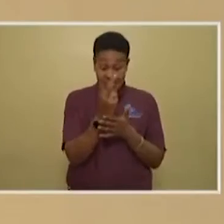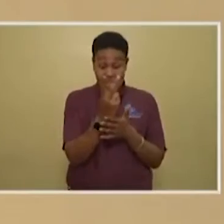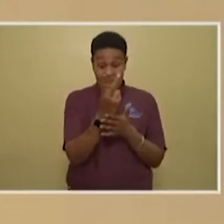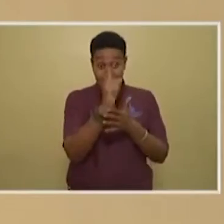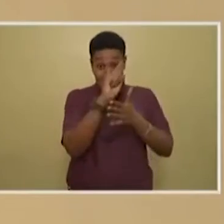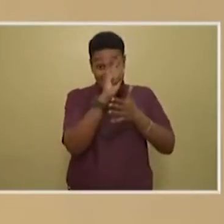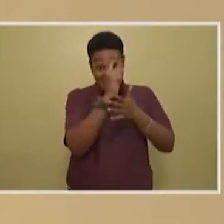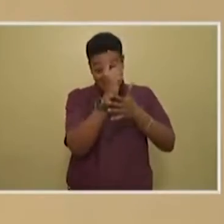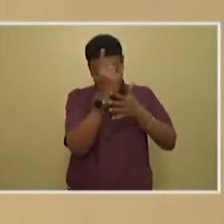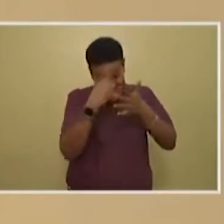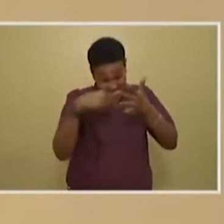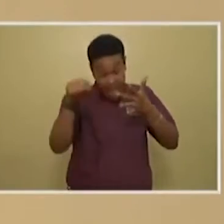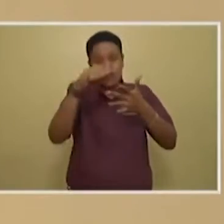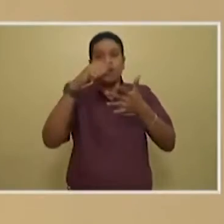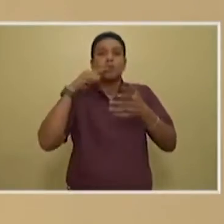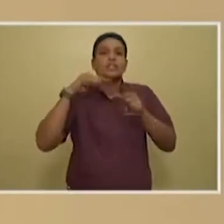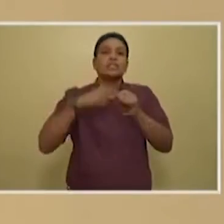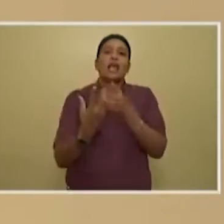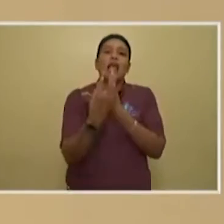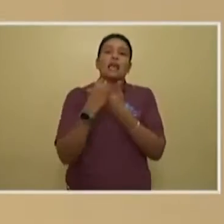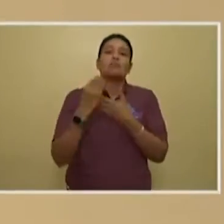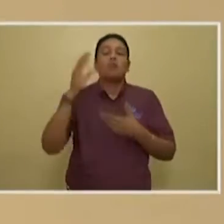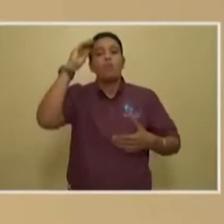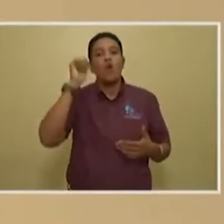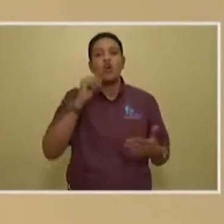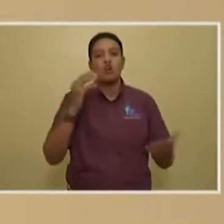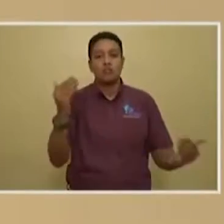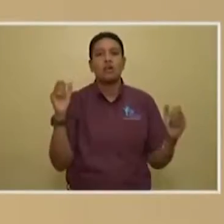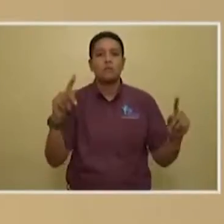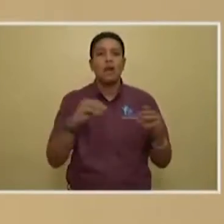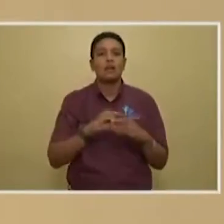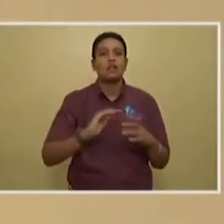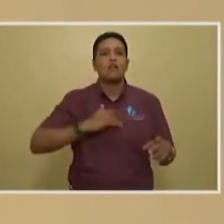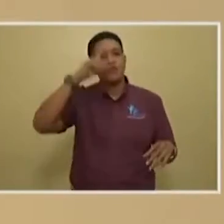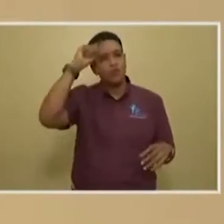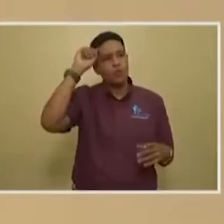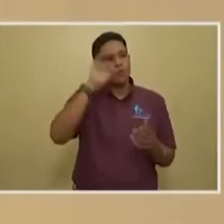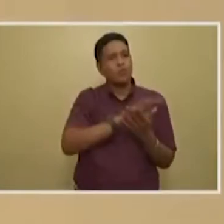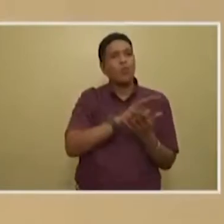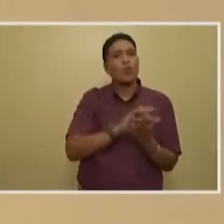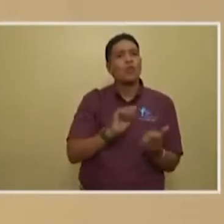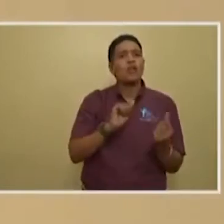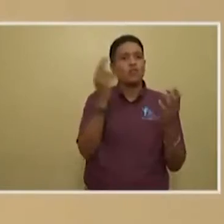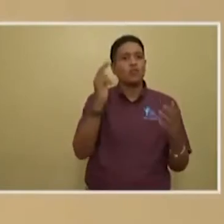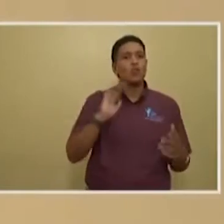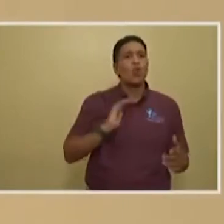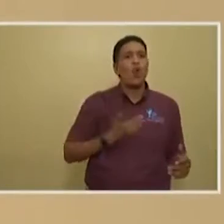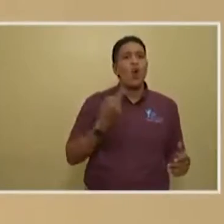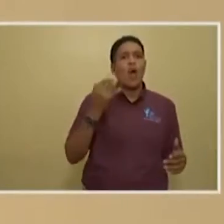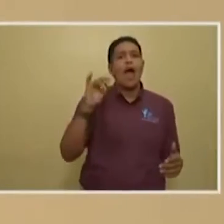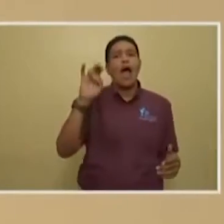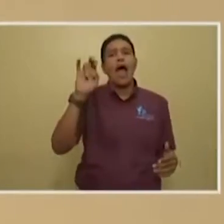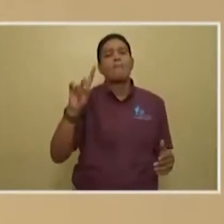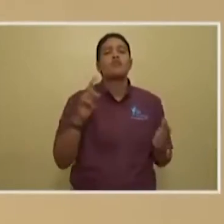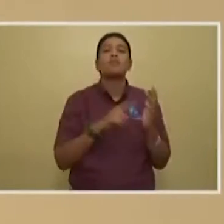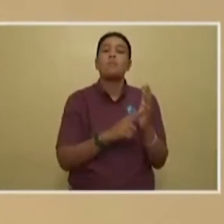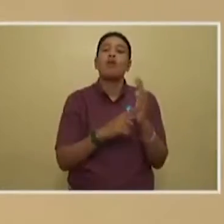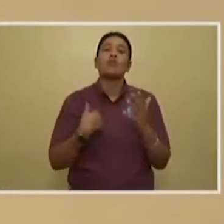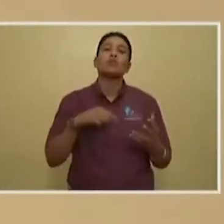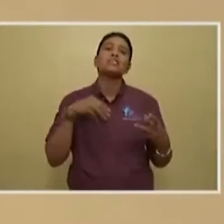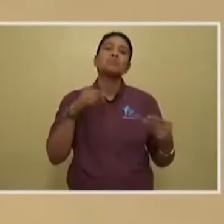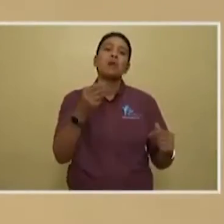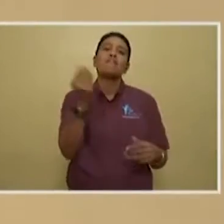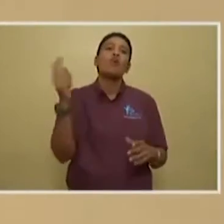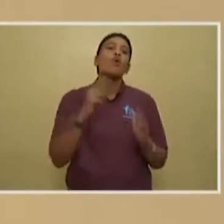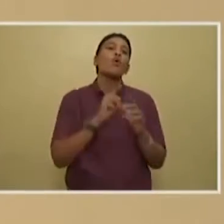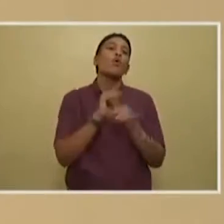of July, we will start the engagement of our boys and girls in our summer school interface using our hybrid model. We are going to be spending the next couple of